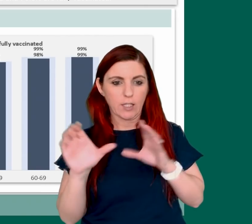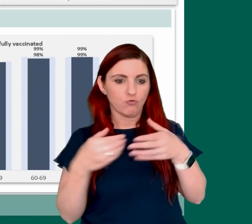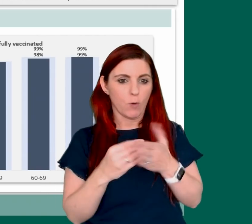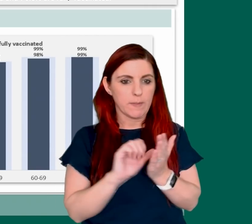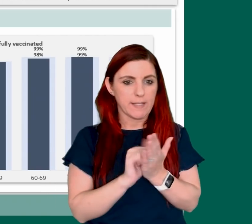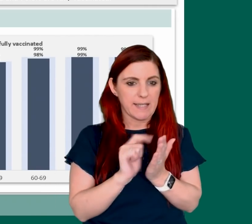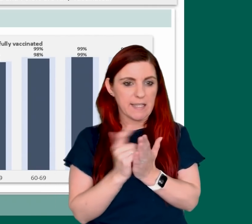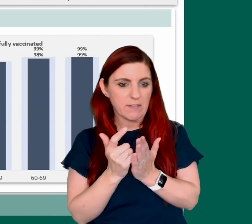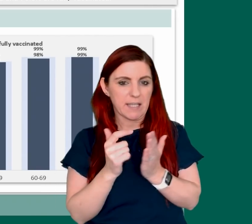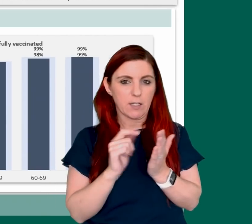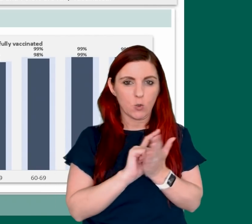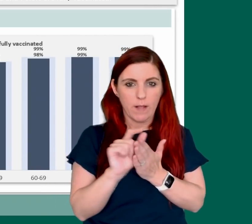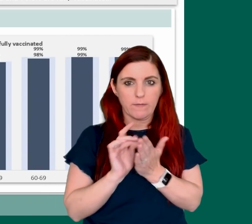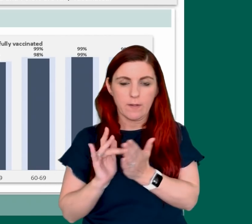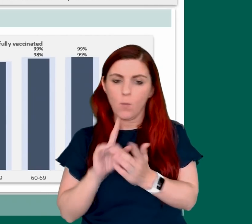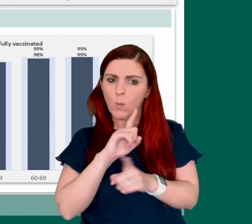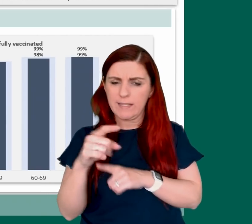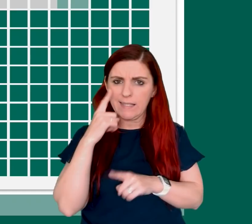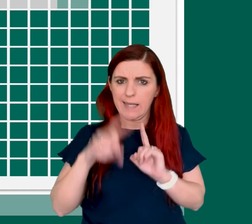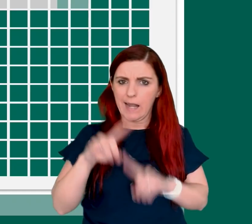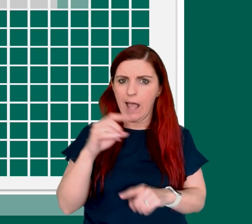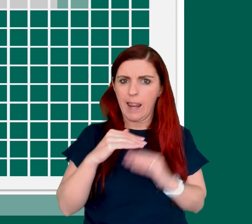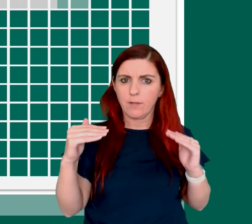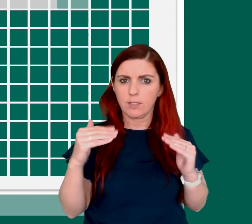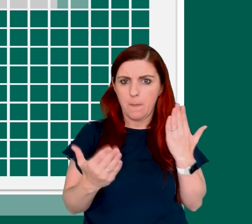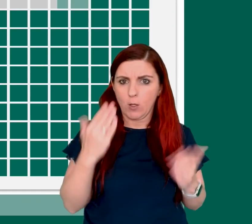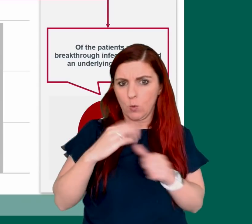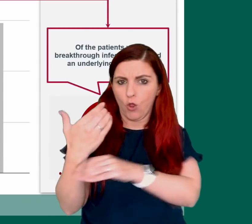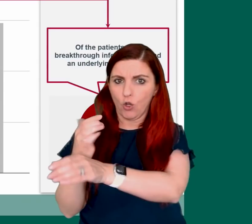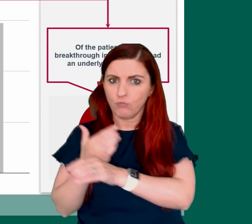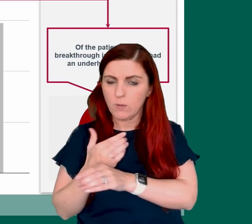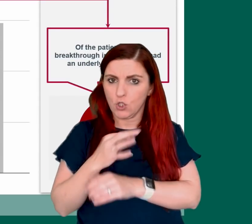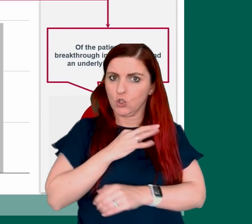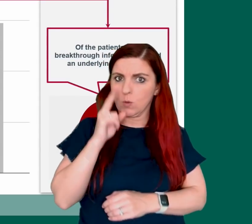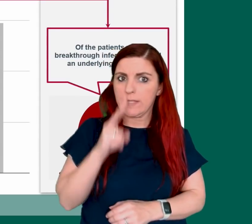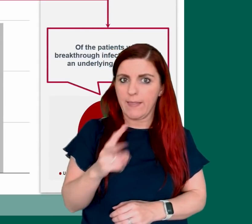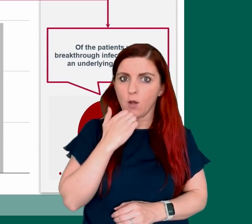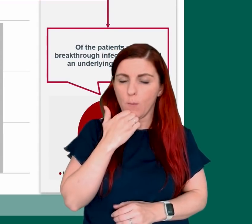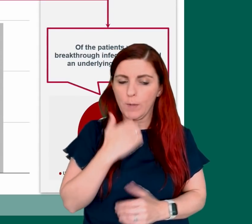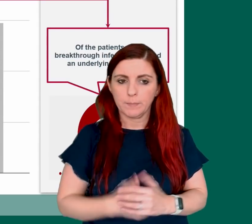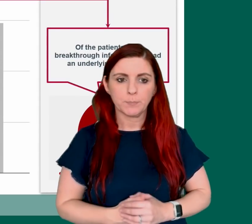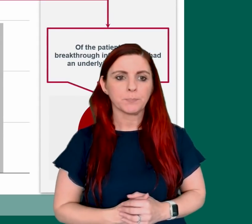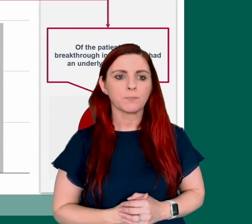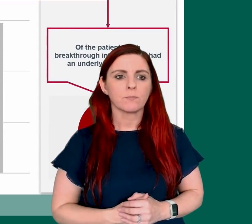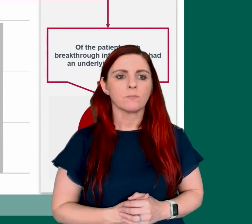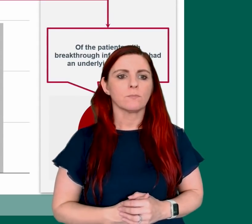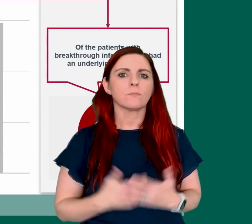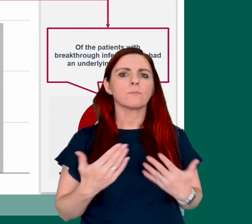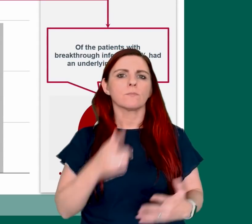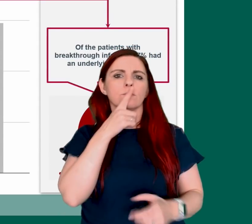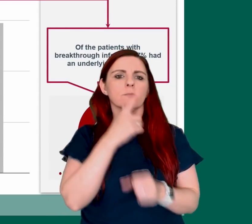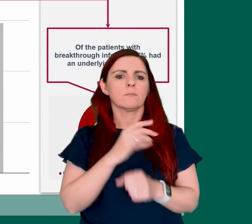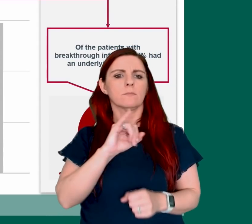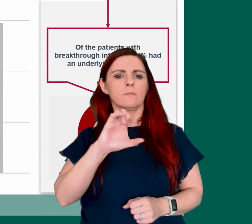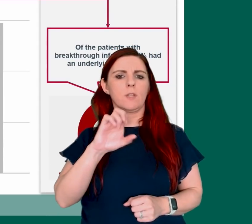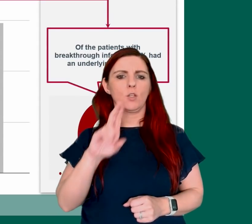still see extraordinarily high levels compared to other countries. So we've referred to the ICU coverage here.